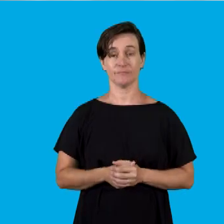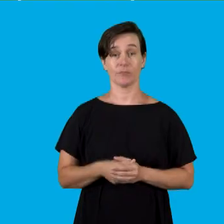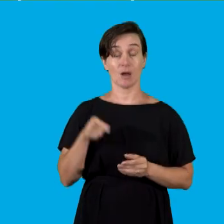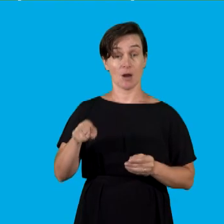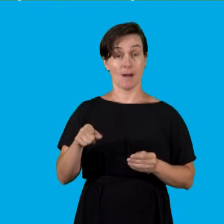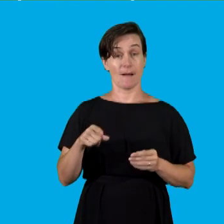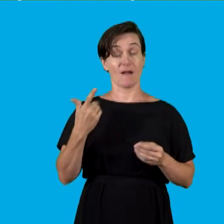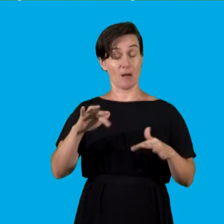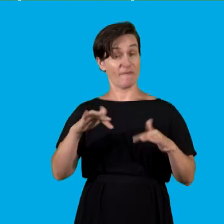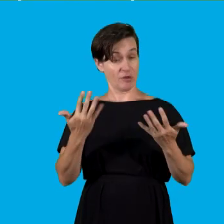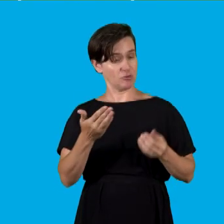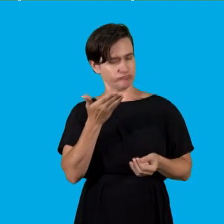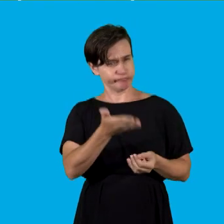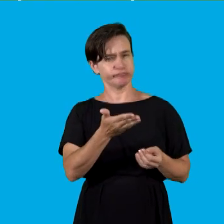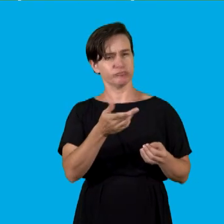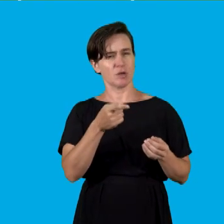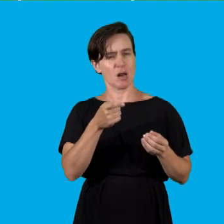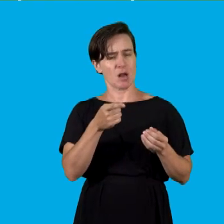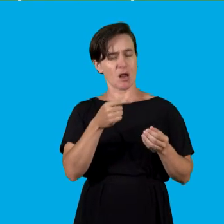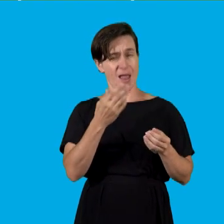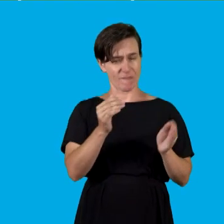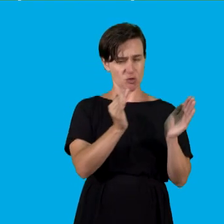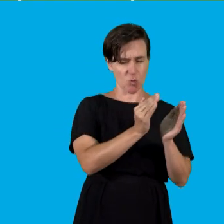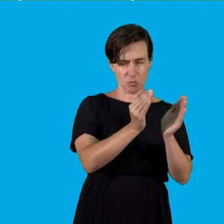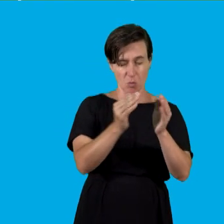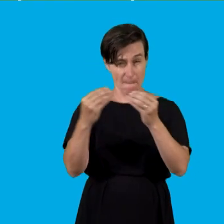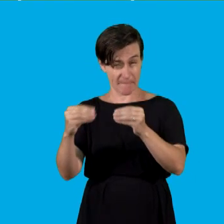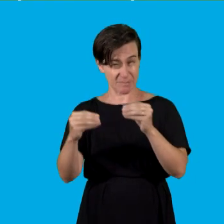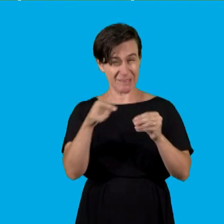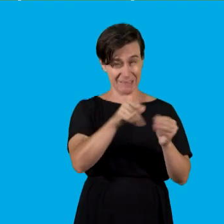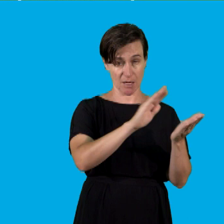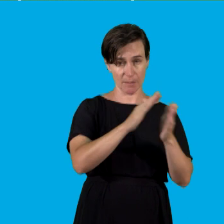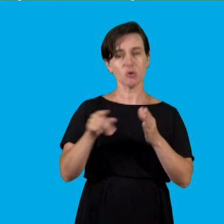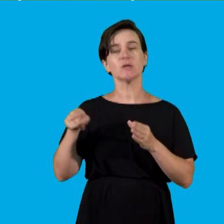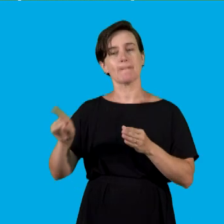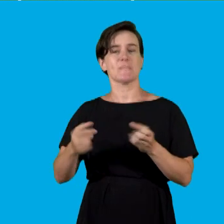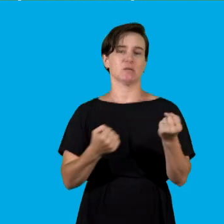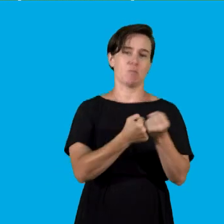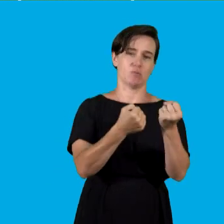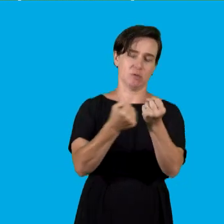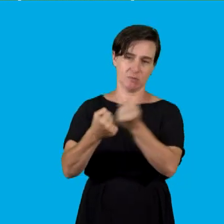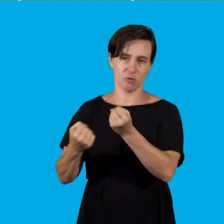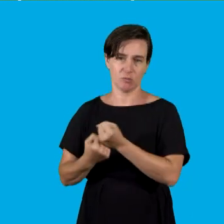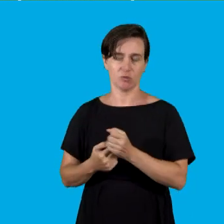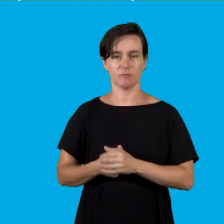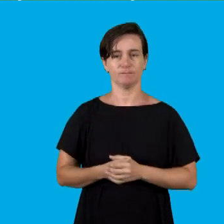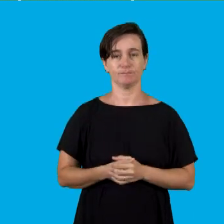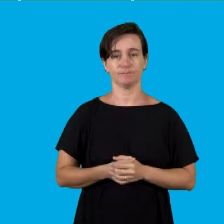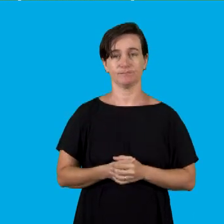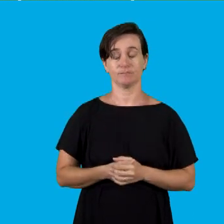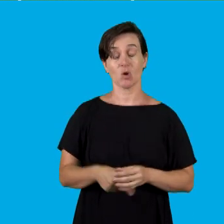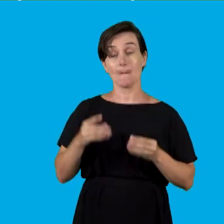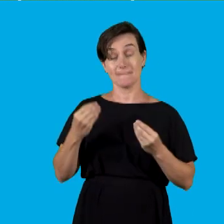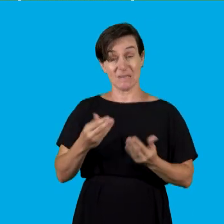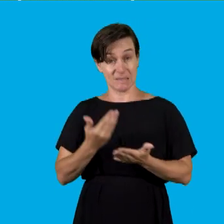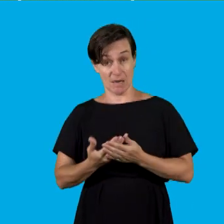Support existing small businesses to create more employment opportunities. Another initiative that we